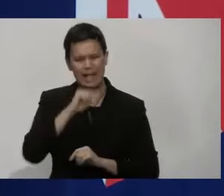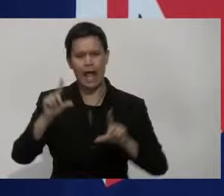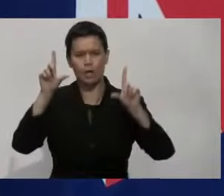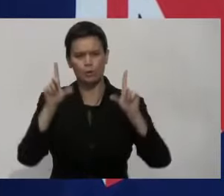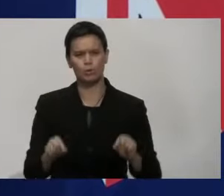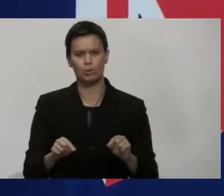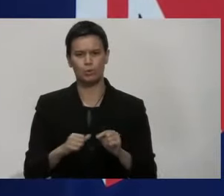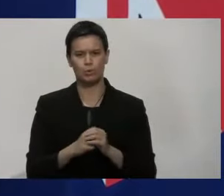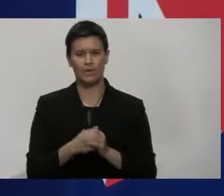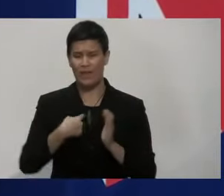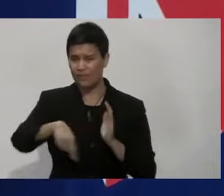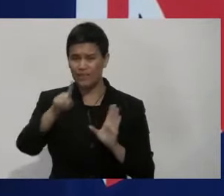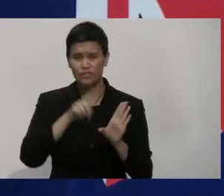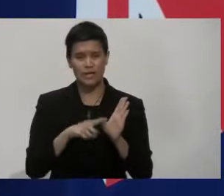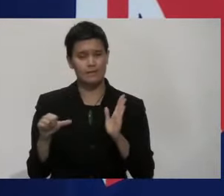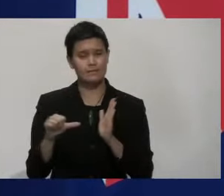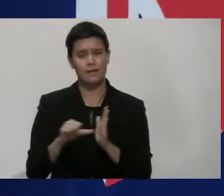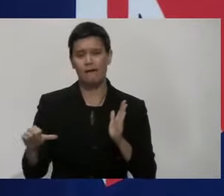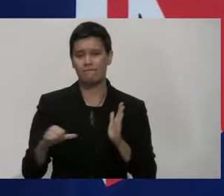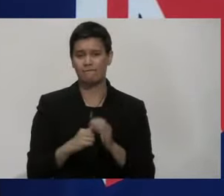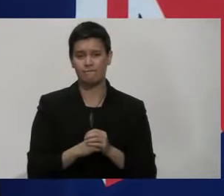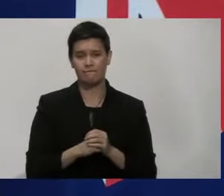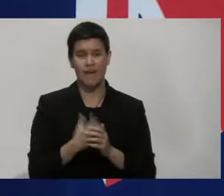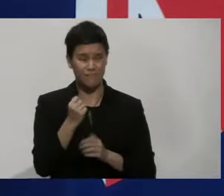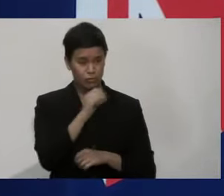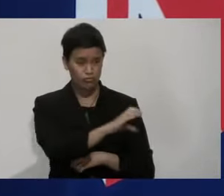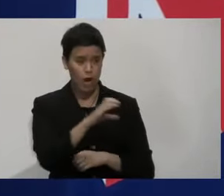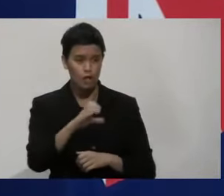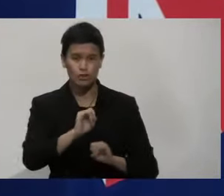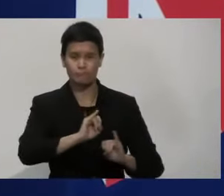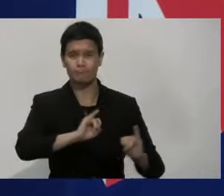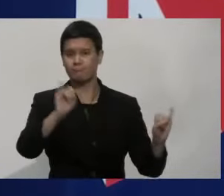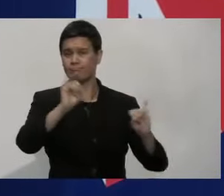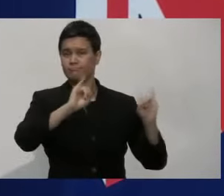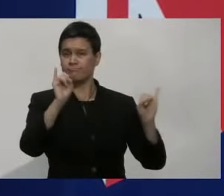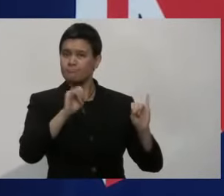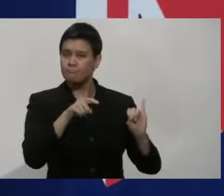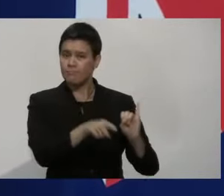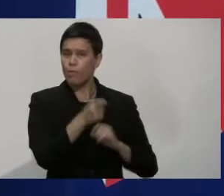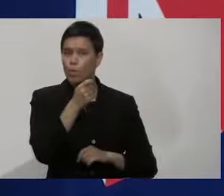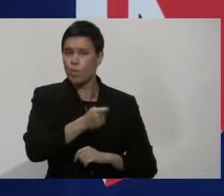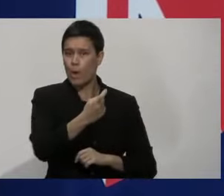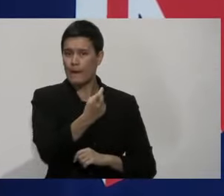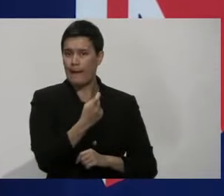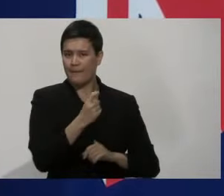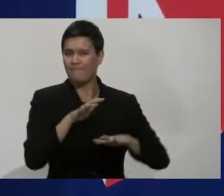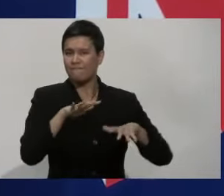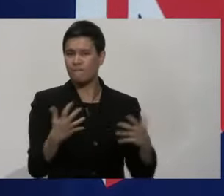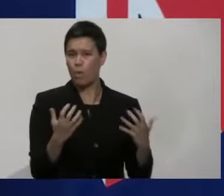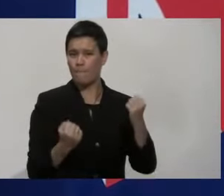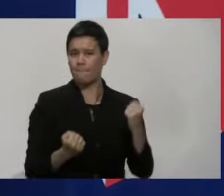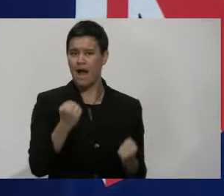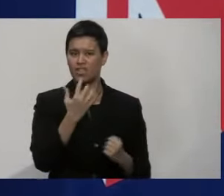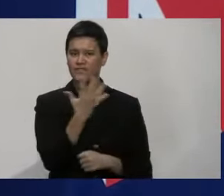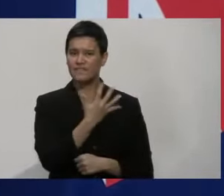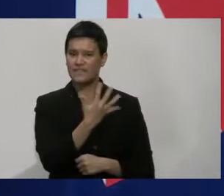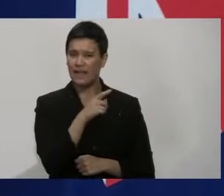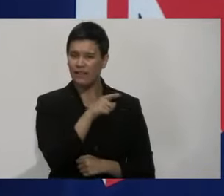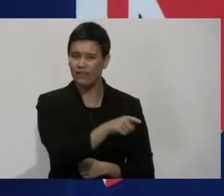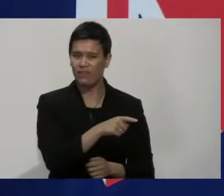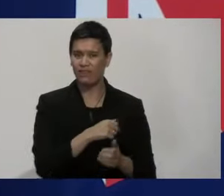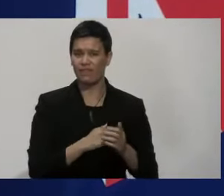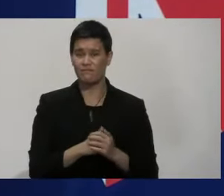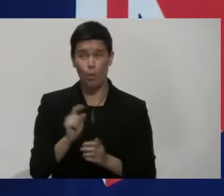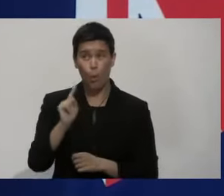year. It's been a hard year for Christchurch, who has fresh reminders of that this week. It's been a hard year for